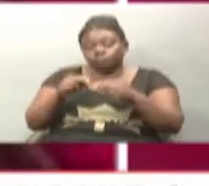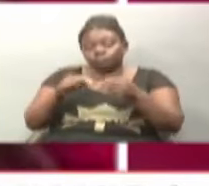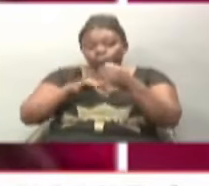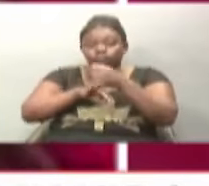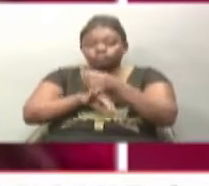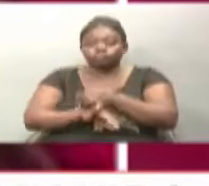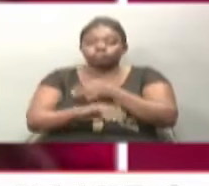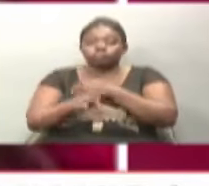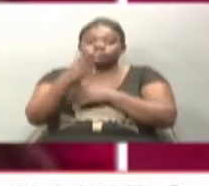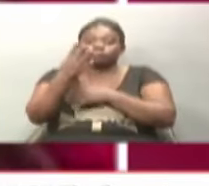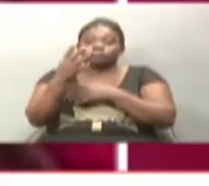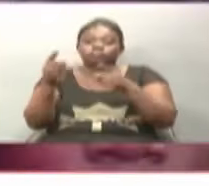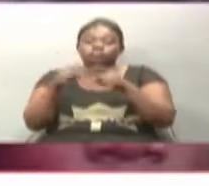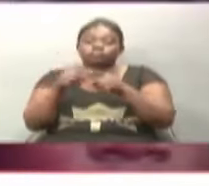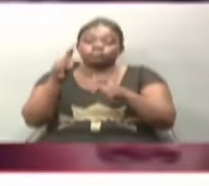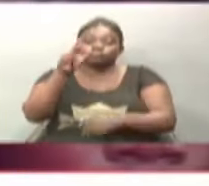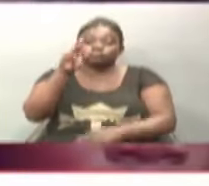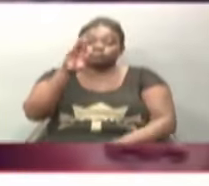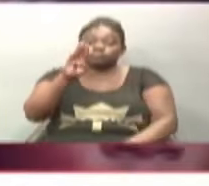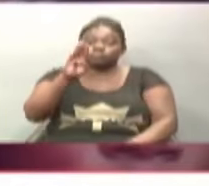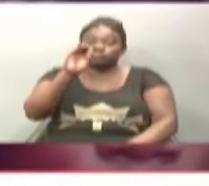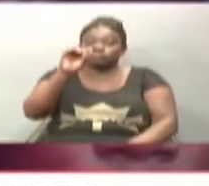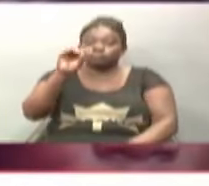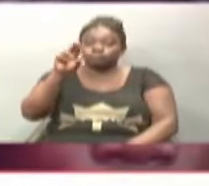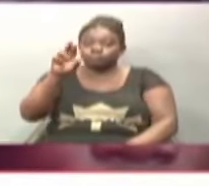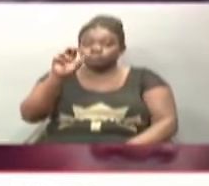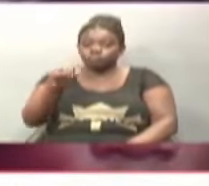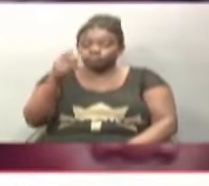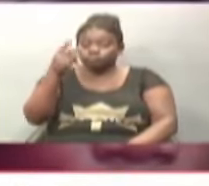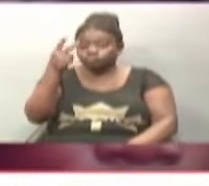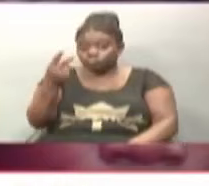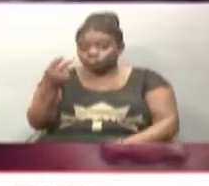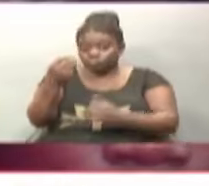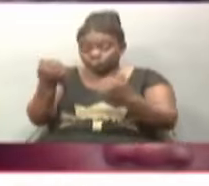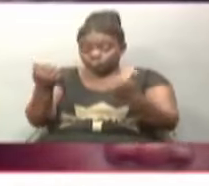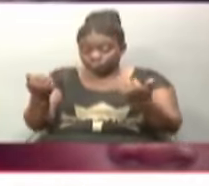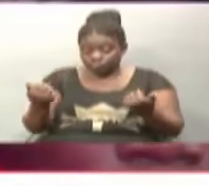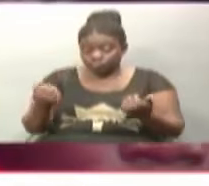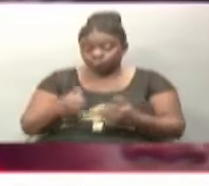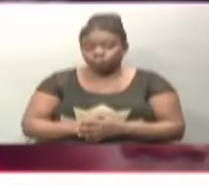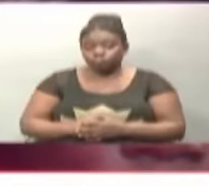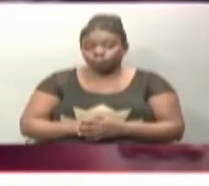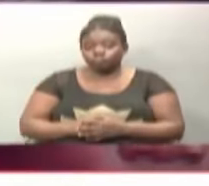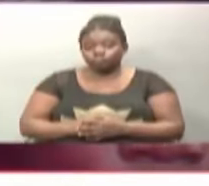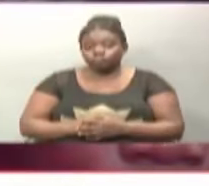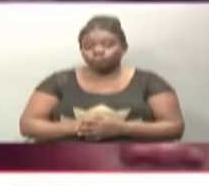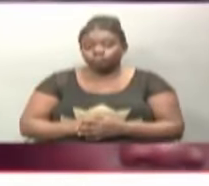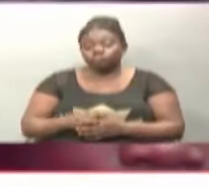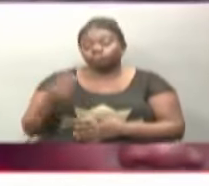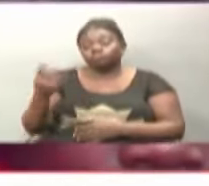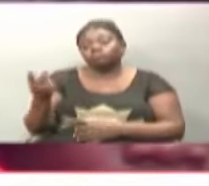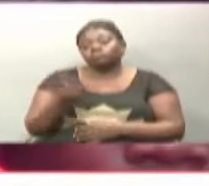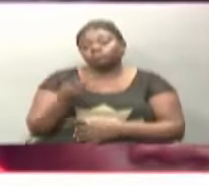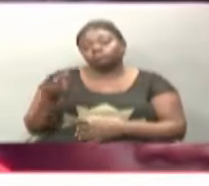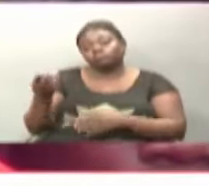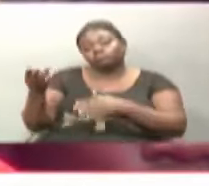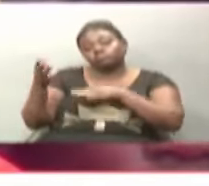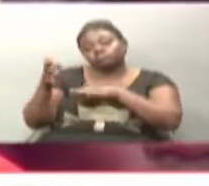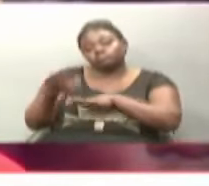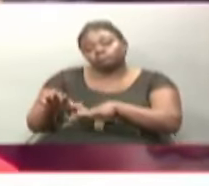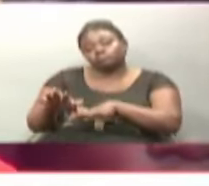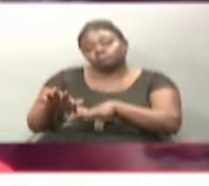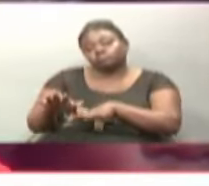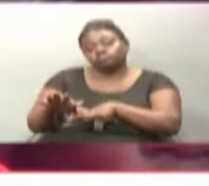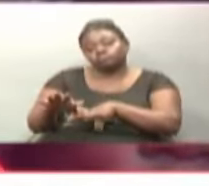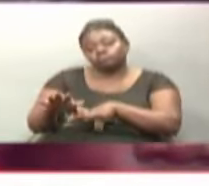ey'okuna ne Ibra Kalyango. Abaddwa abaana abadde babiri, Ibra Mugenzi ne Muzeeyi bombi abagenyi. Nabaja